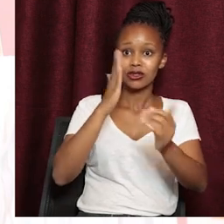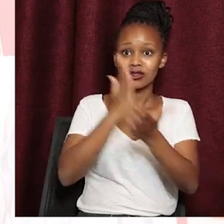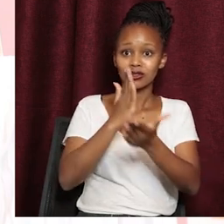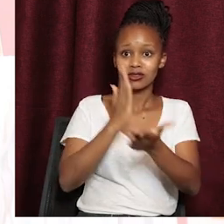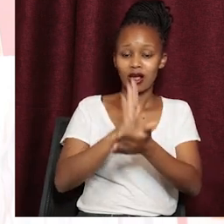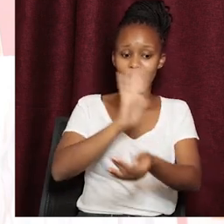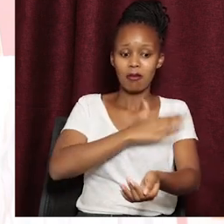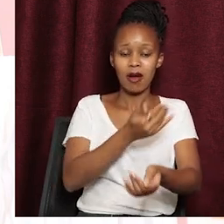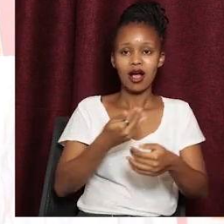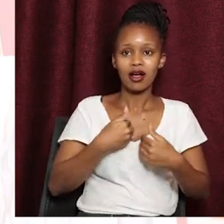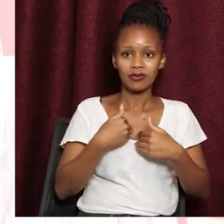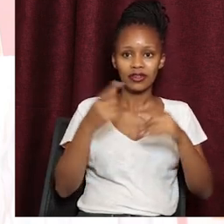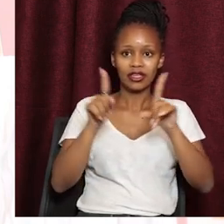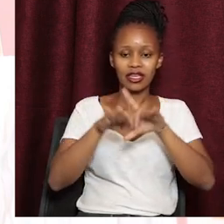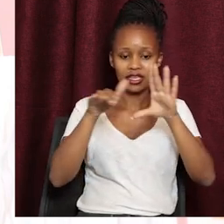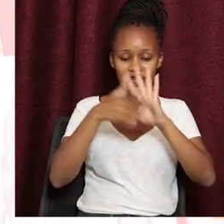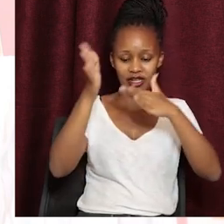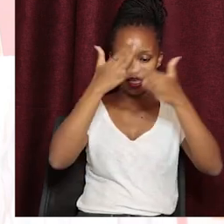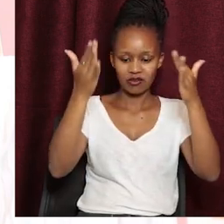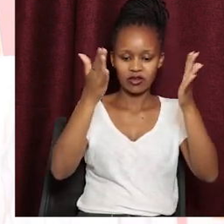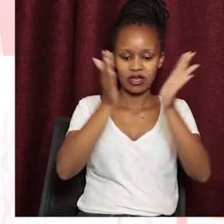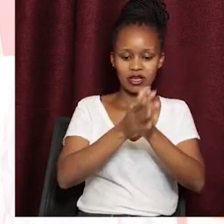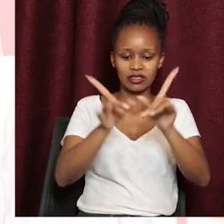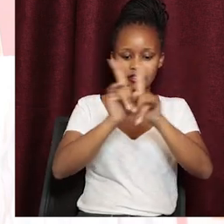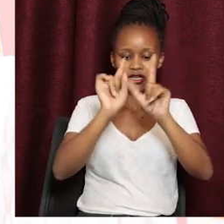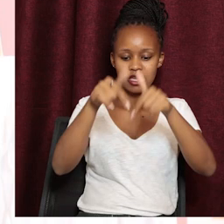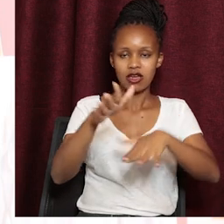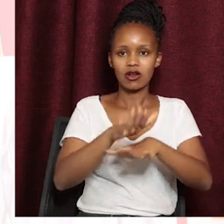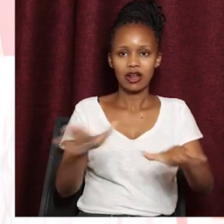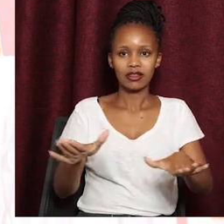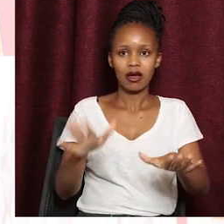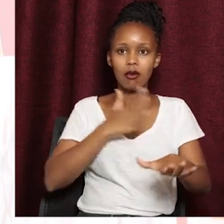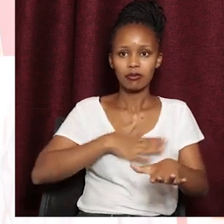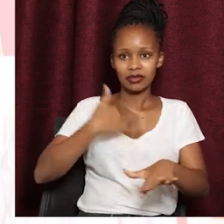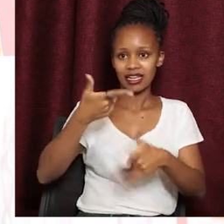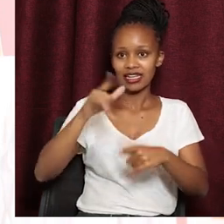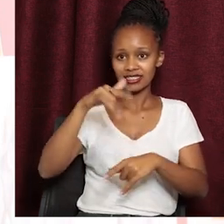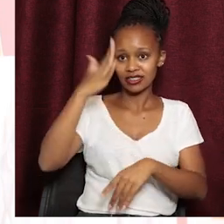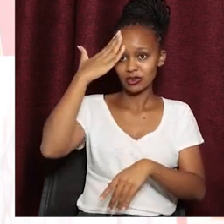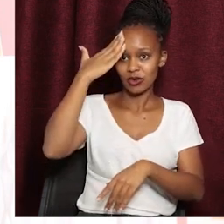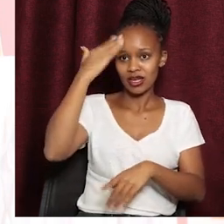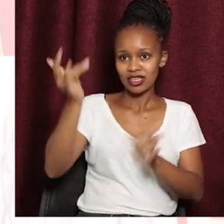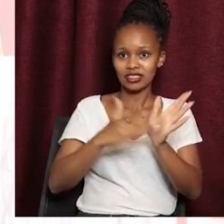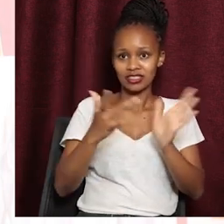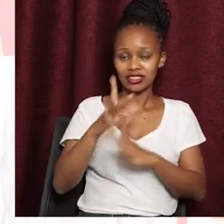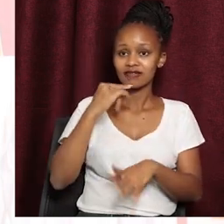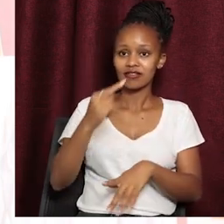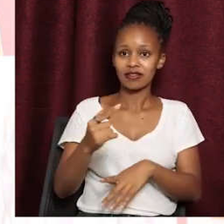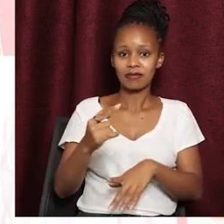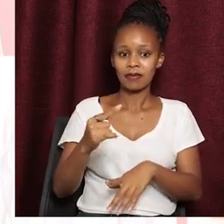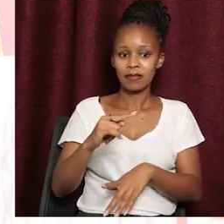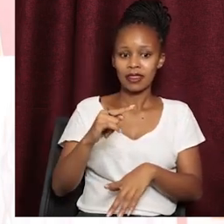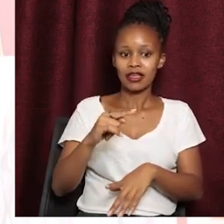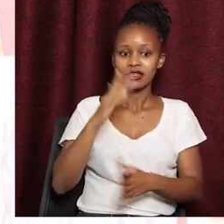of power in heaven and on earth. Please let us note that. Jesus is